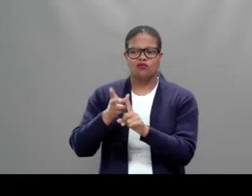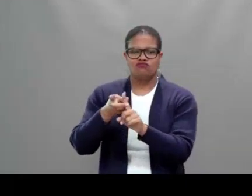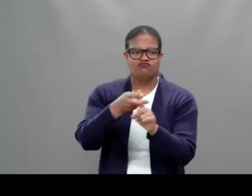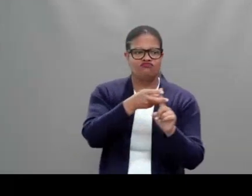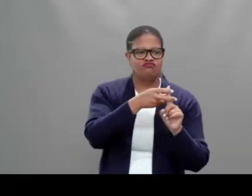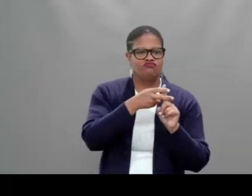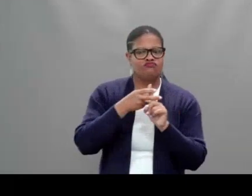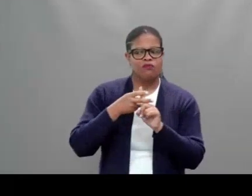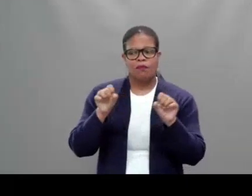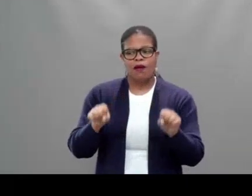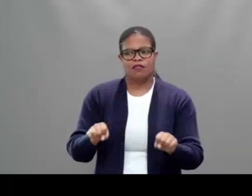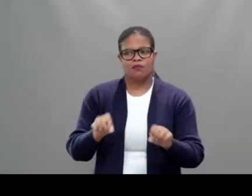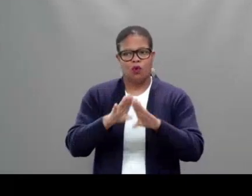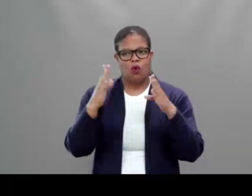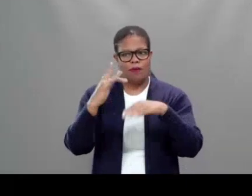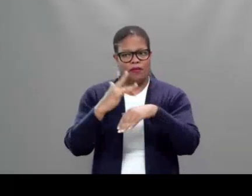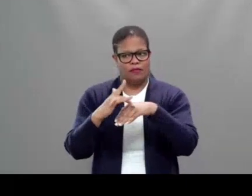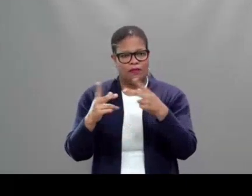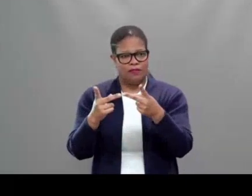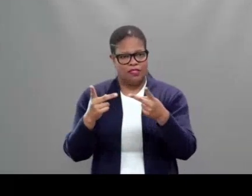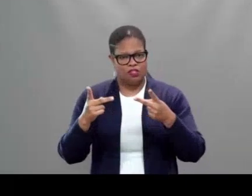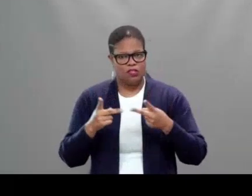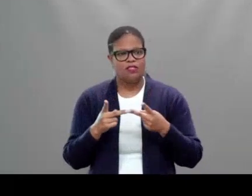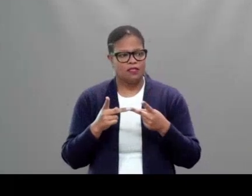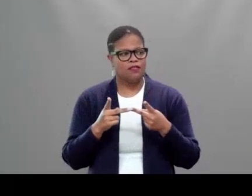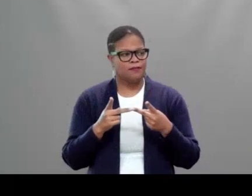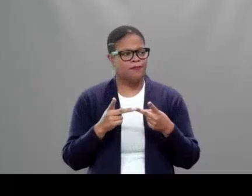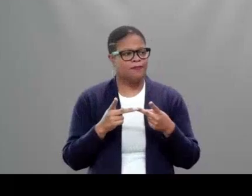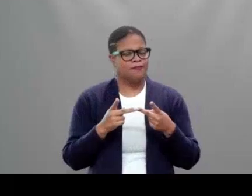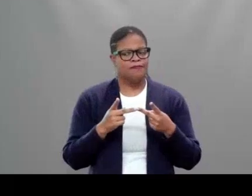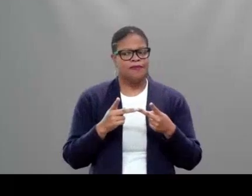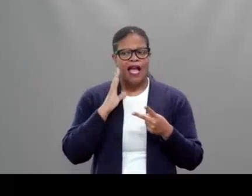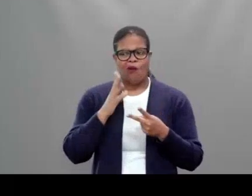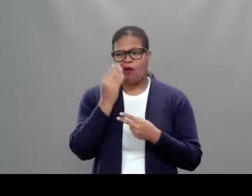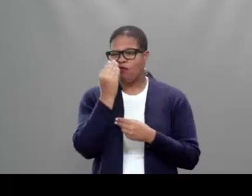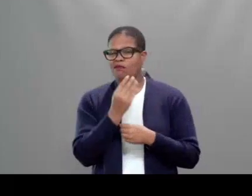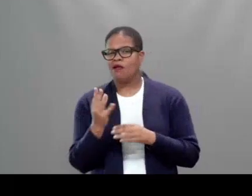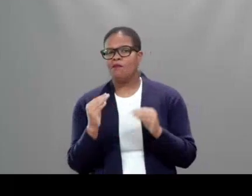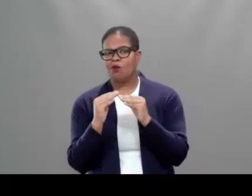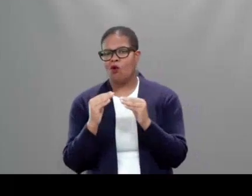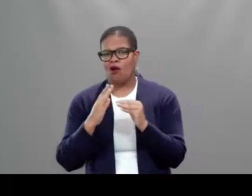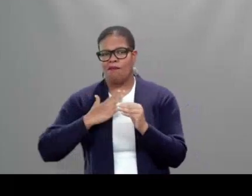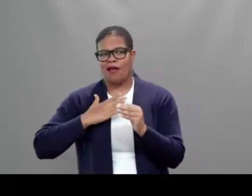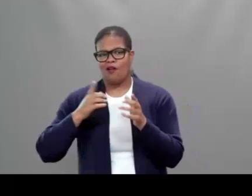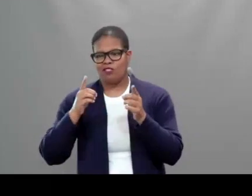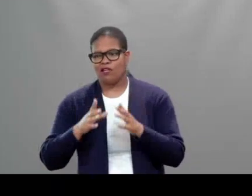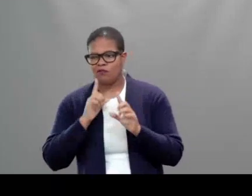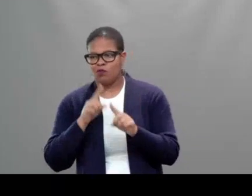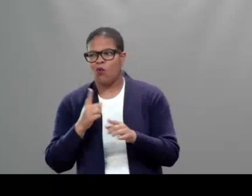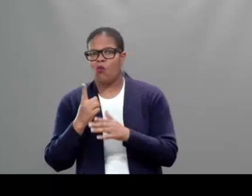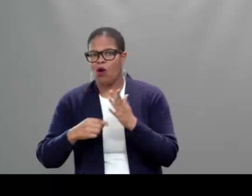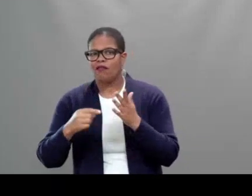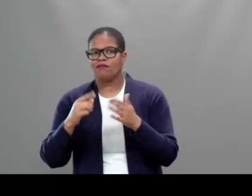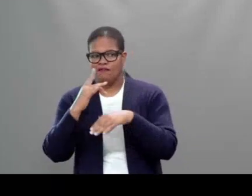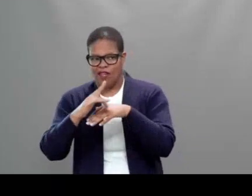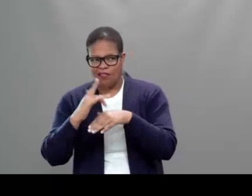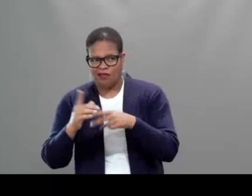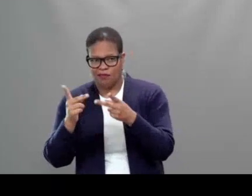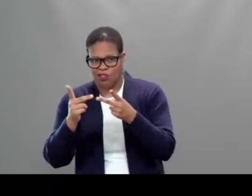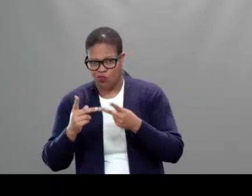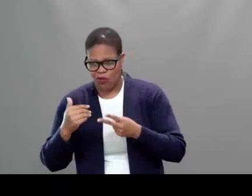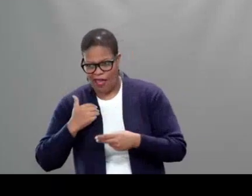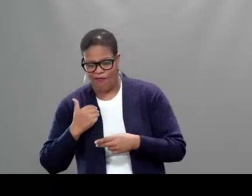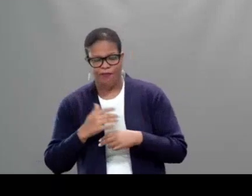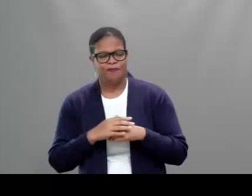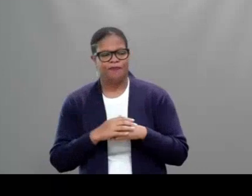positions. So, and I'll share with you a little while on my director's report what those positions are.